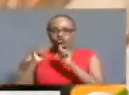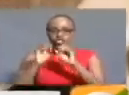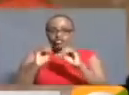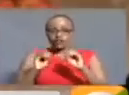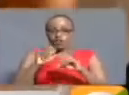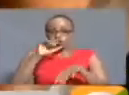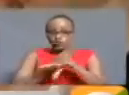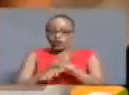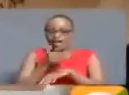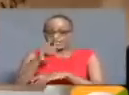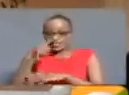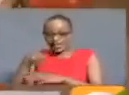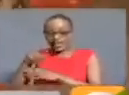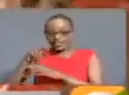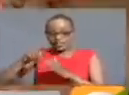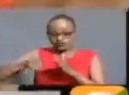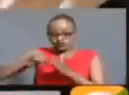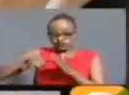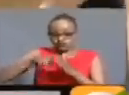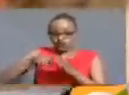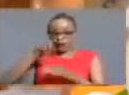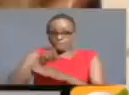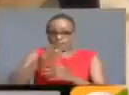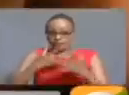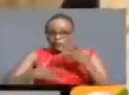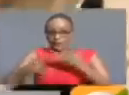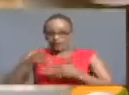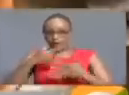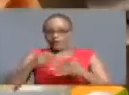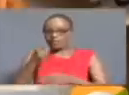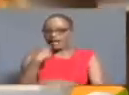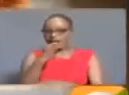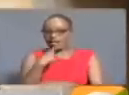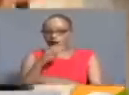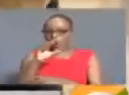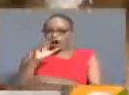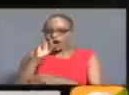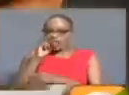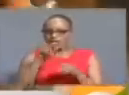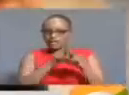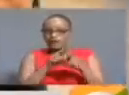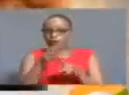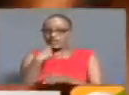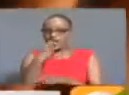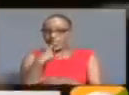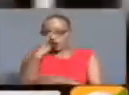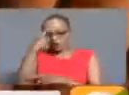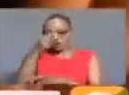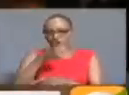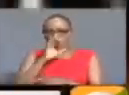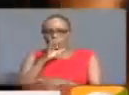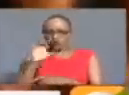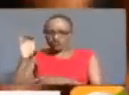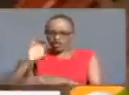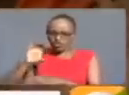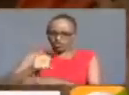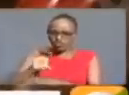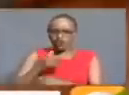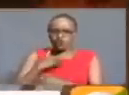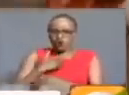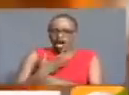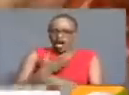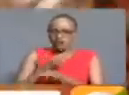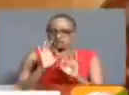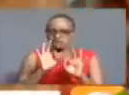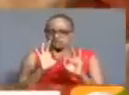mkorogo unaofaa, anatujuza kuwa lazima achanganye tembe, krimu na hata dawa ya majimaji. Ili kupata uzito wa